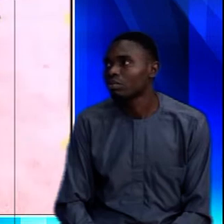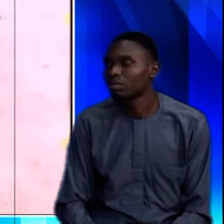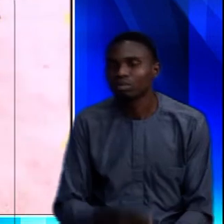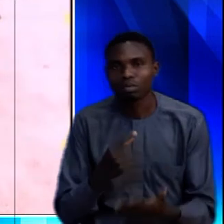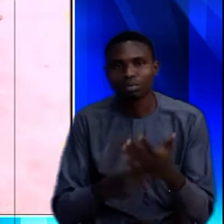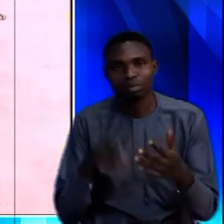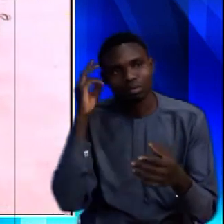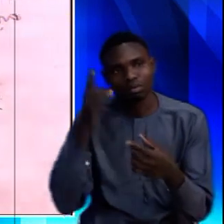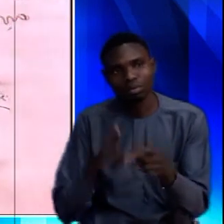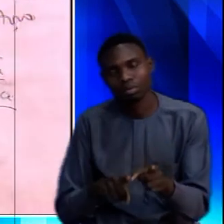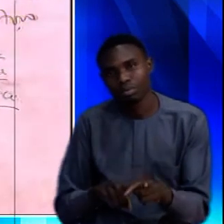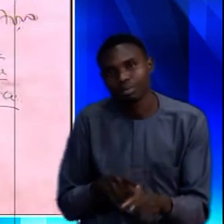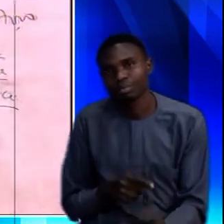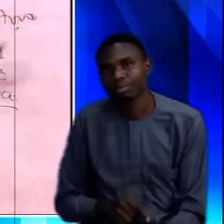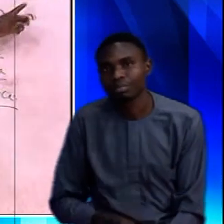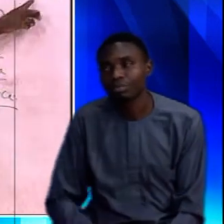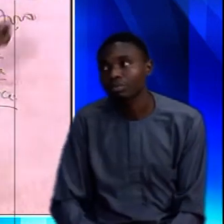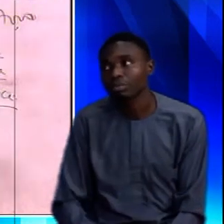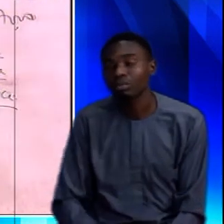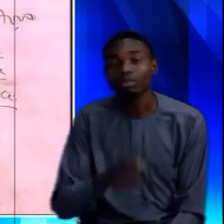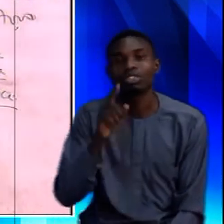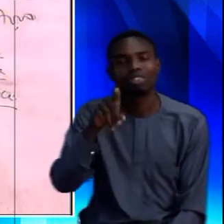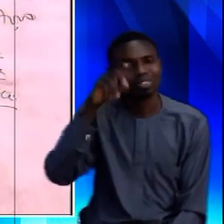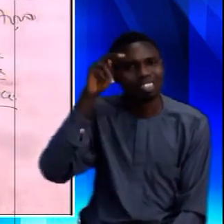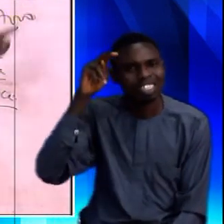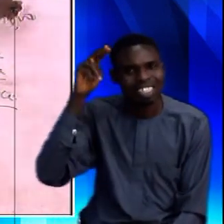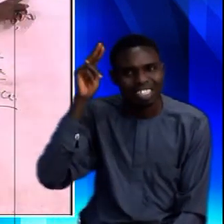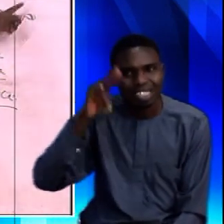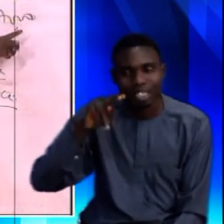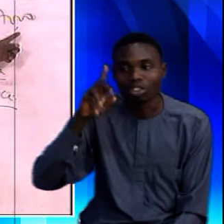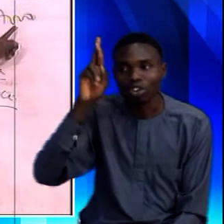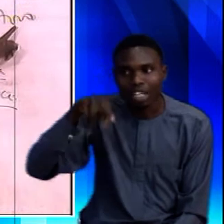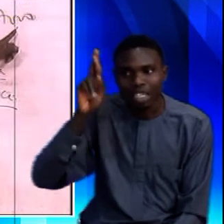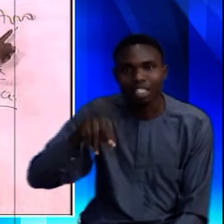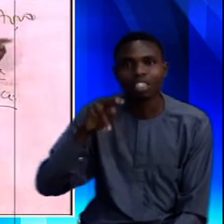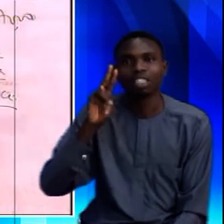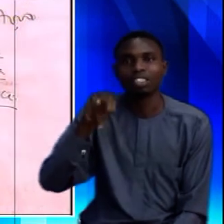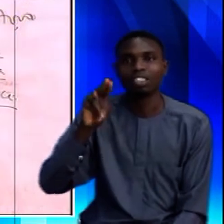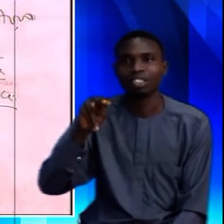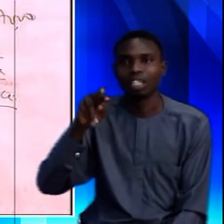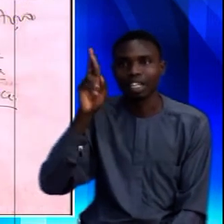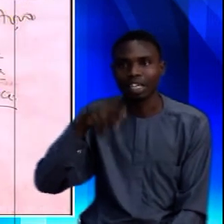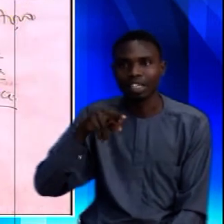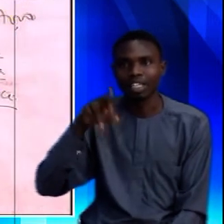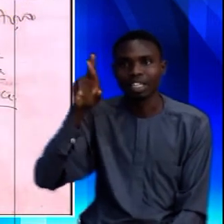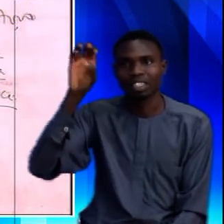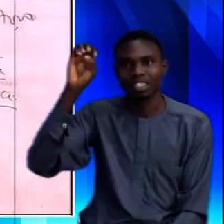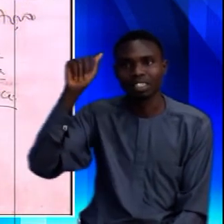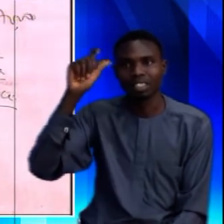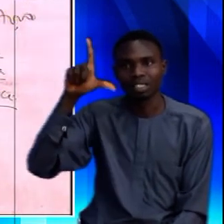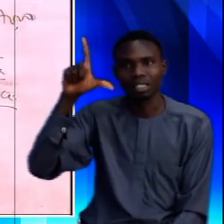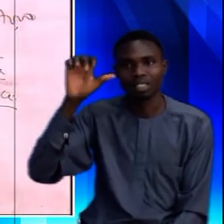What will happen? And he definitely need the goods. If he go back, he think that yes, he's going to make some